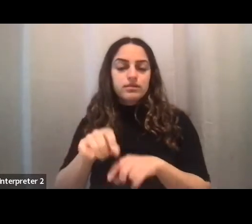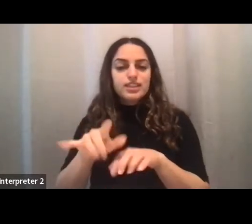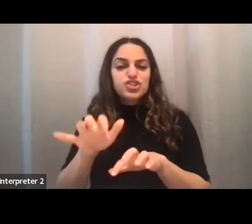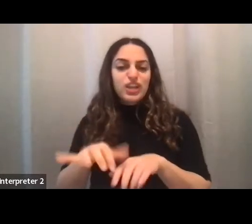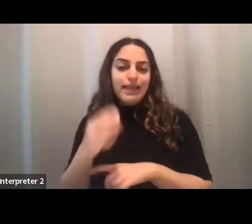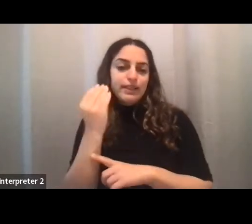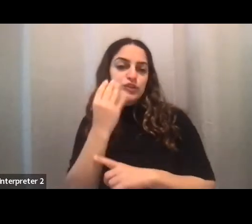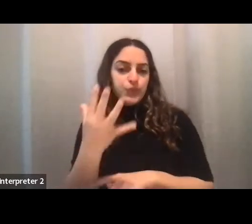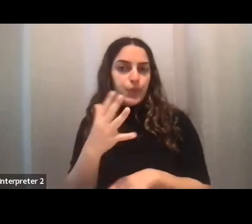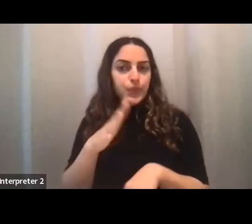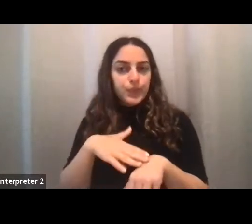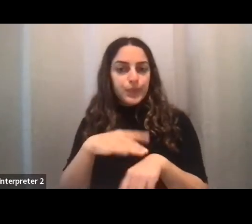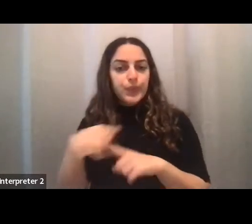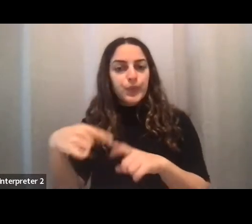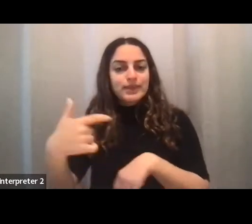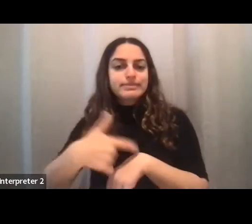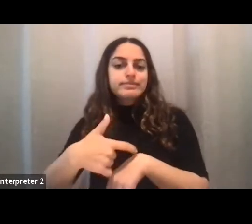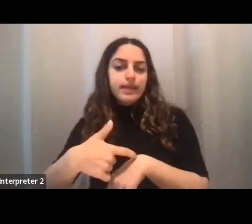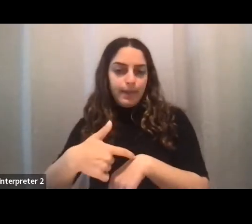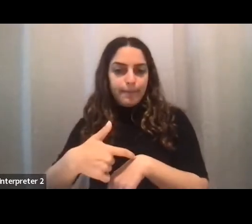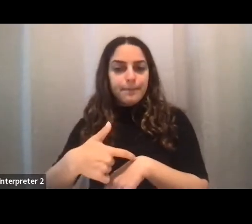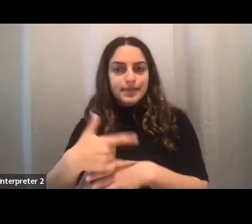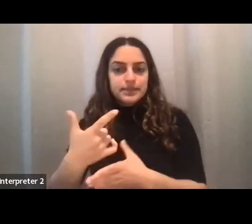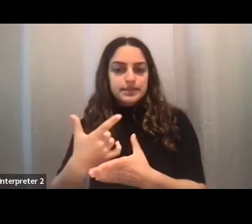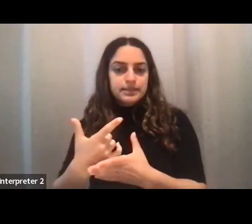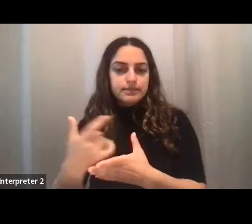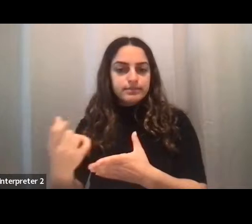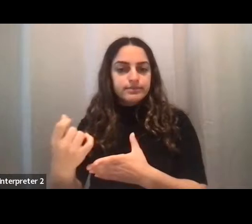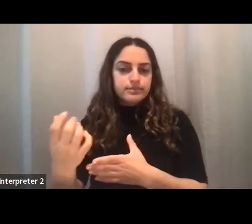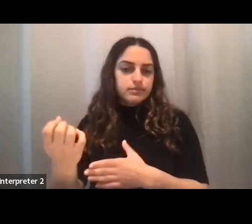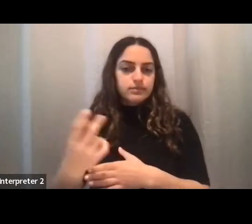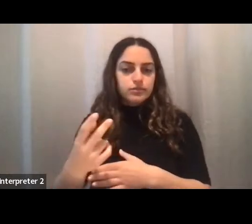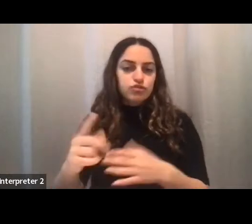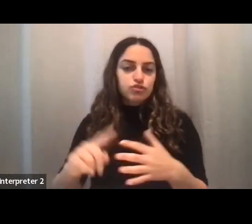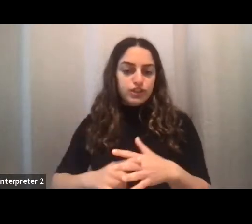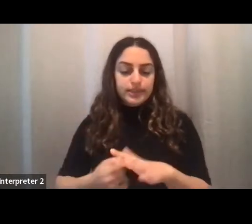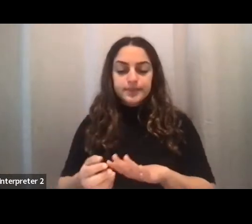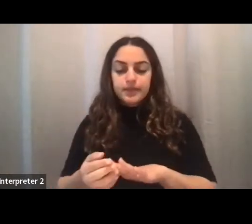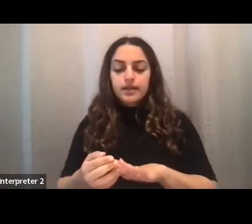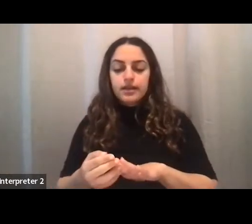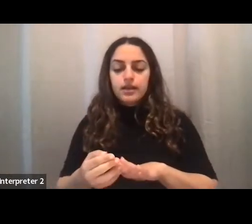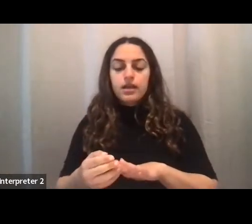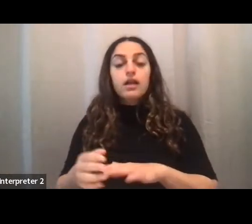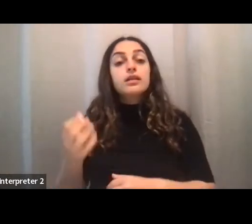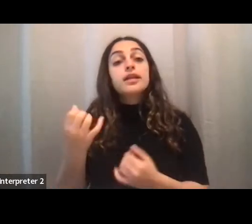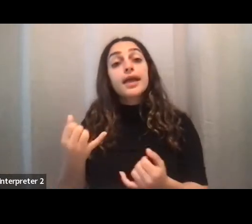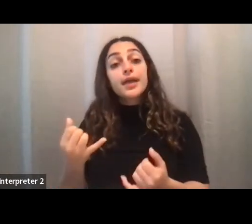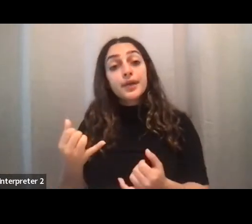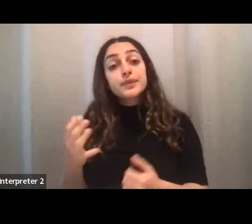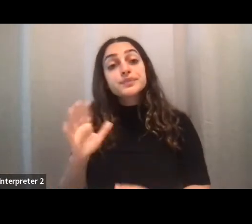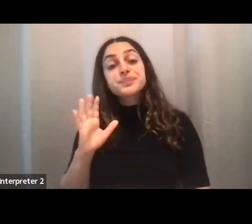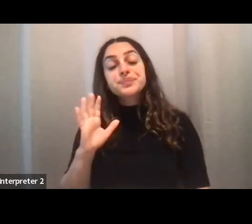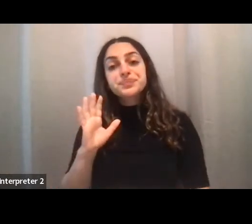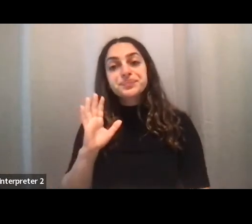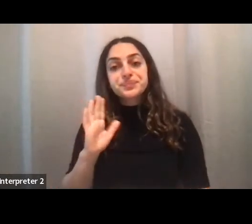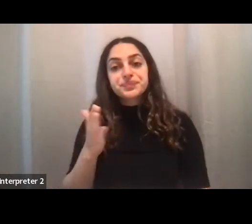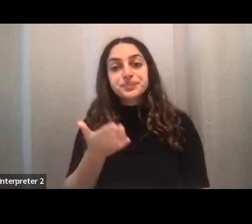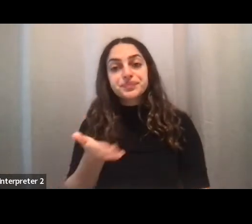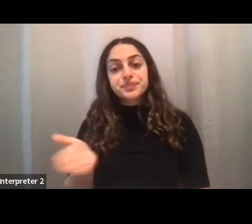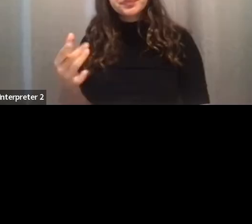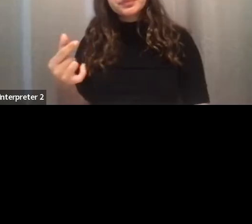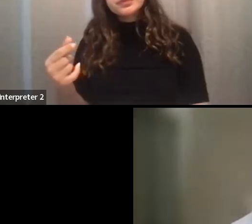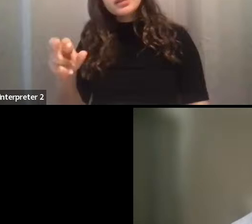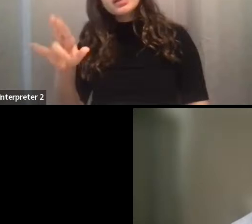today to let you know when your time is resuming and with that i will um turn the mic over to